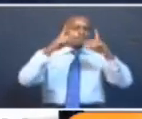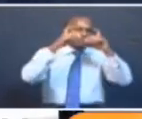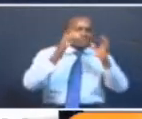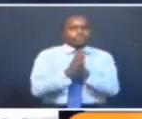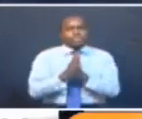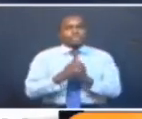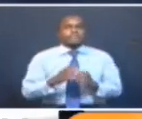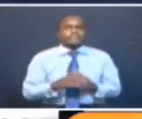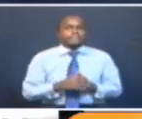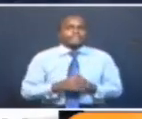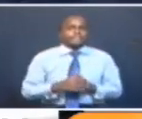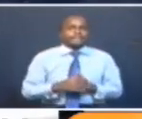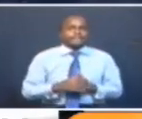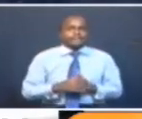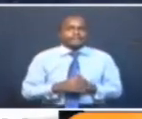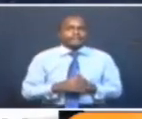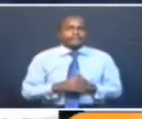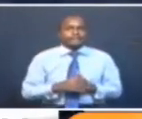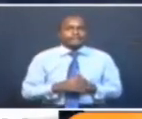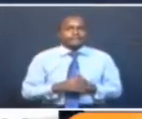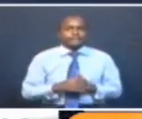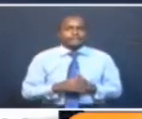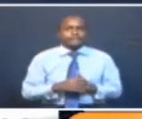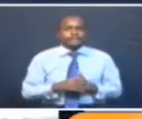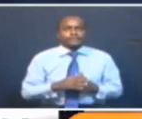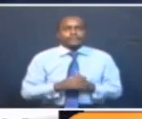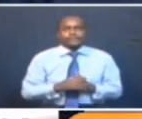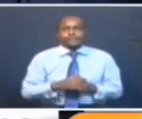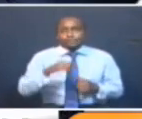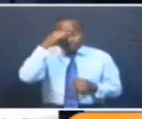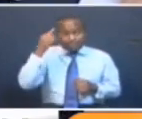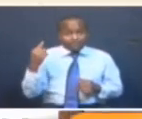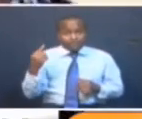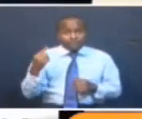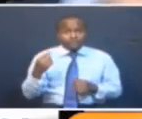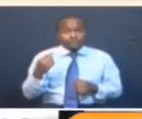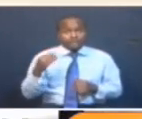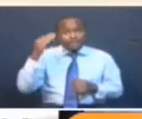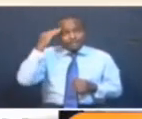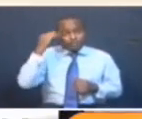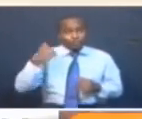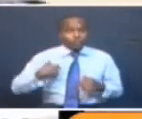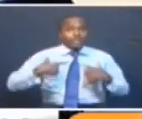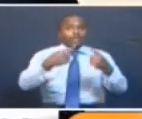you? Can I sit with you? Nobody guards. No one. Because they know that I go there